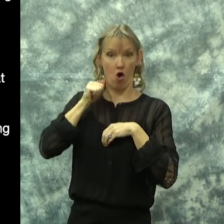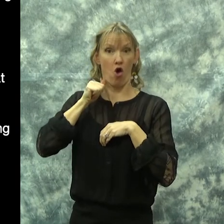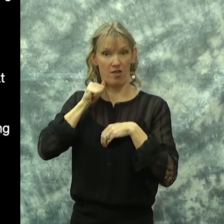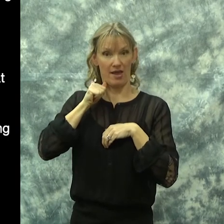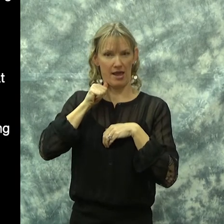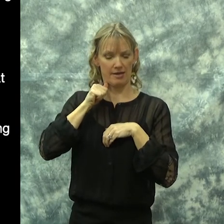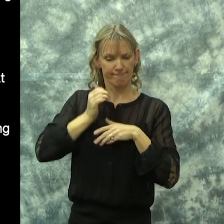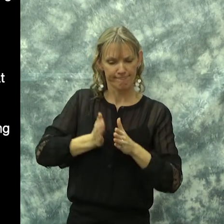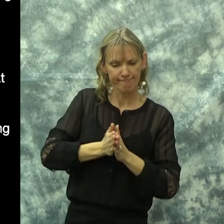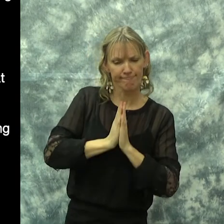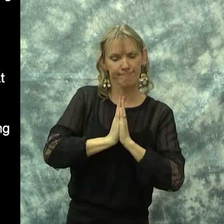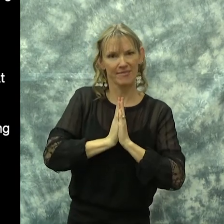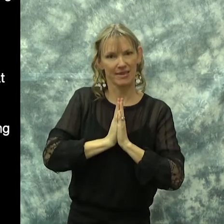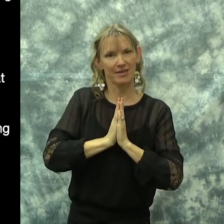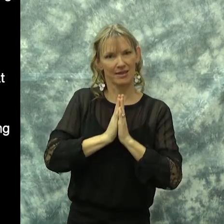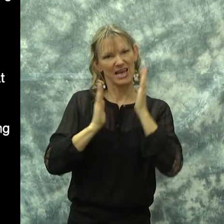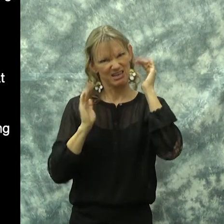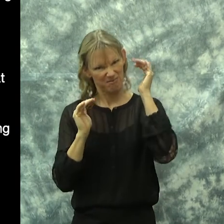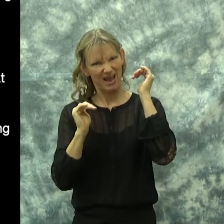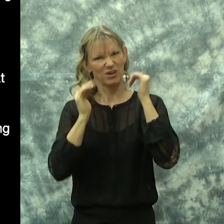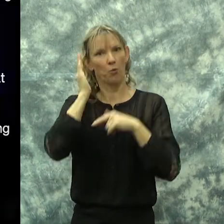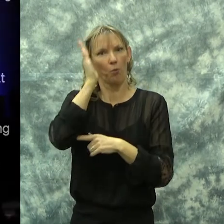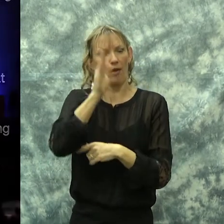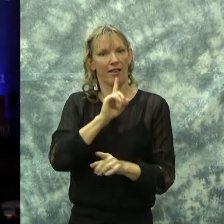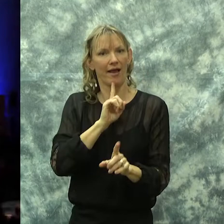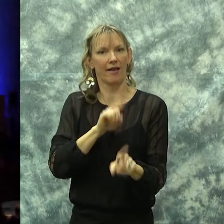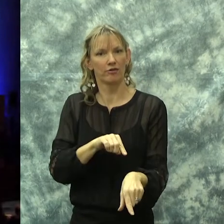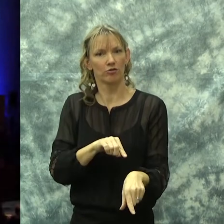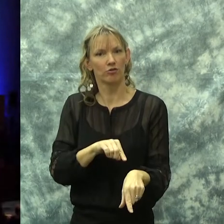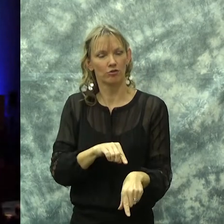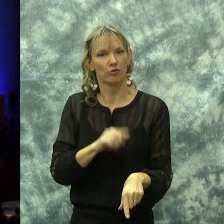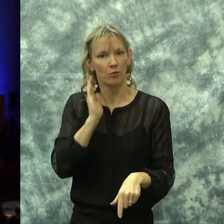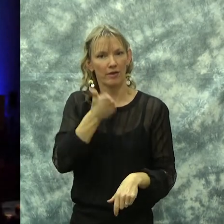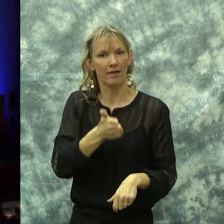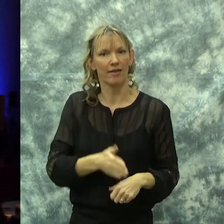it, expecting it to answer.